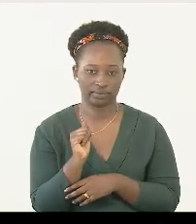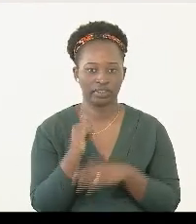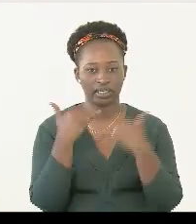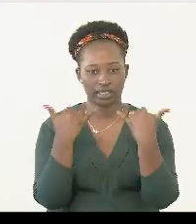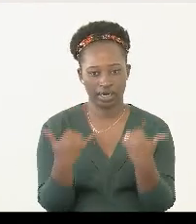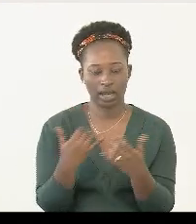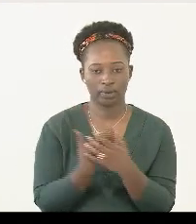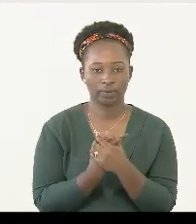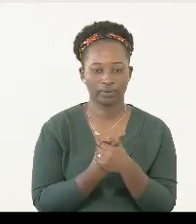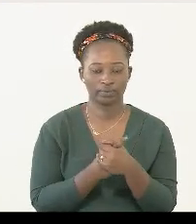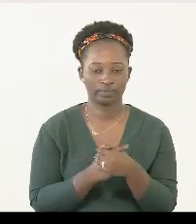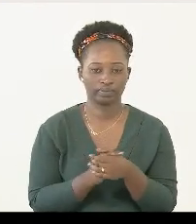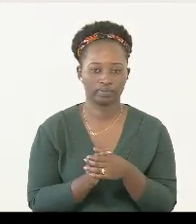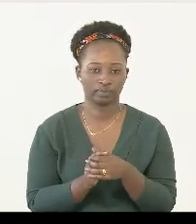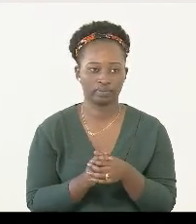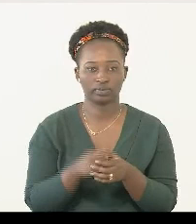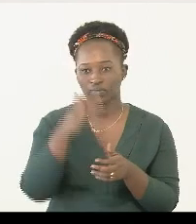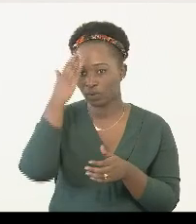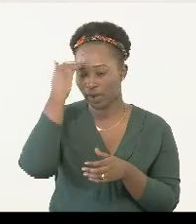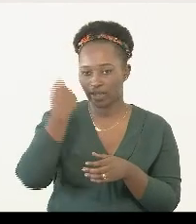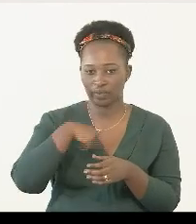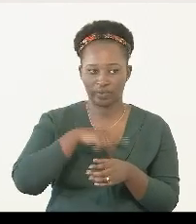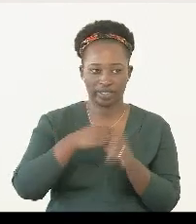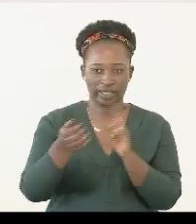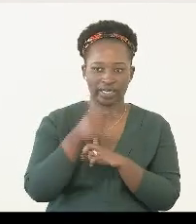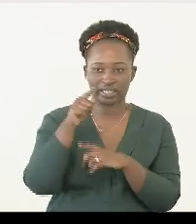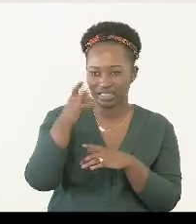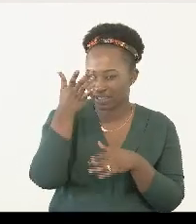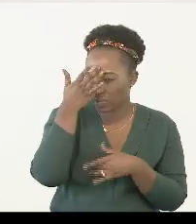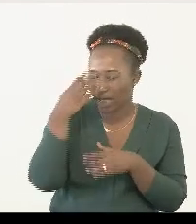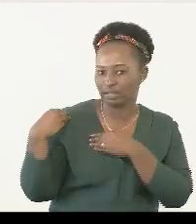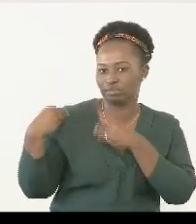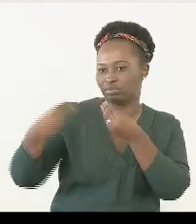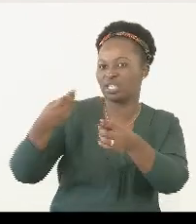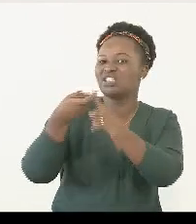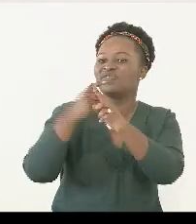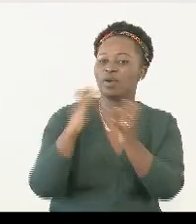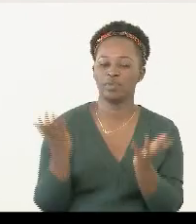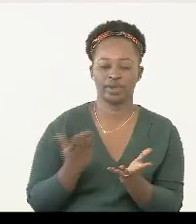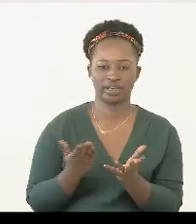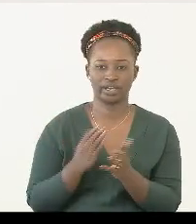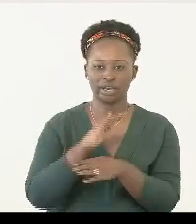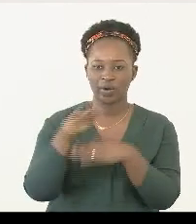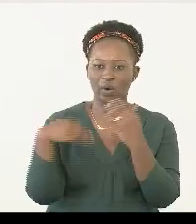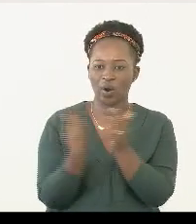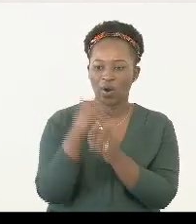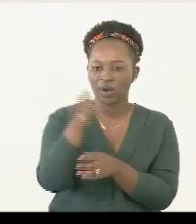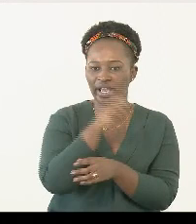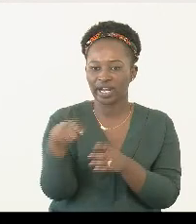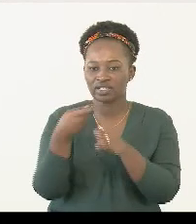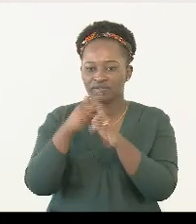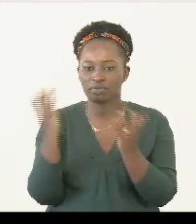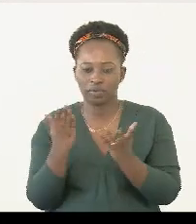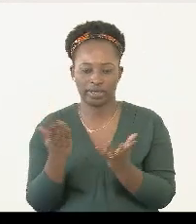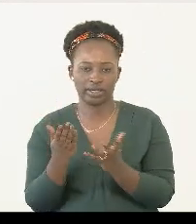Now, why do we get genetic diseases? Where do they come from? Where are all these errors coming from? So we're saying,